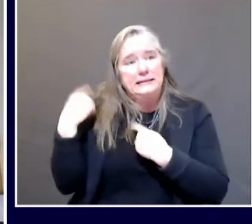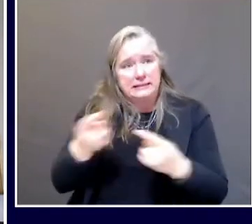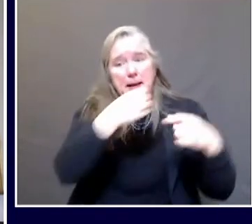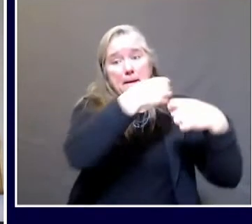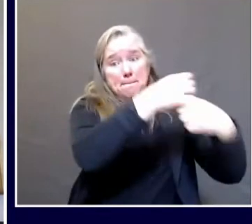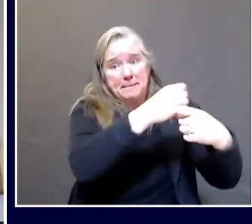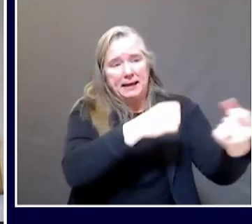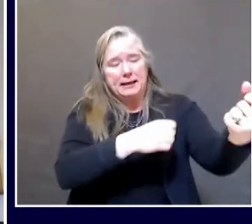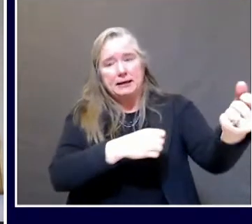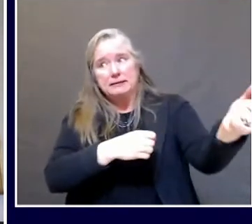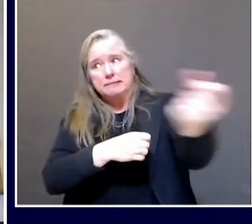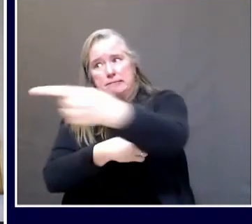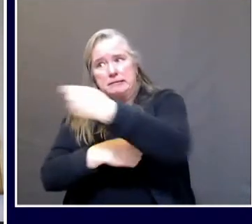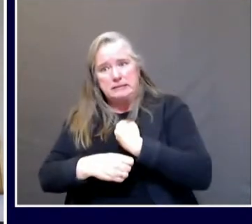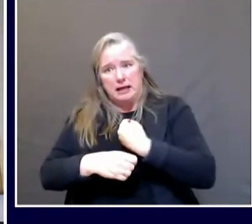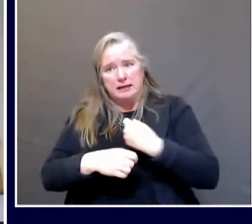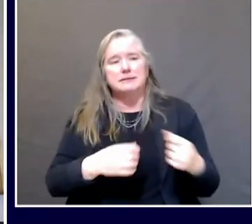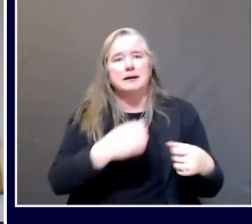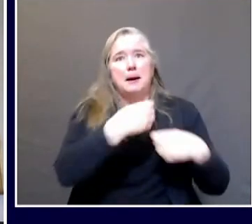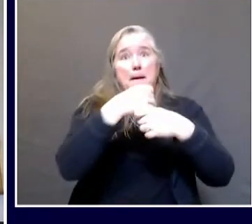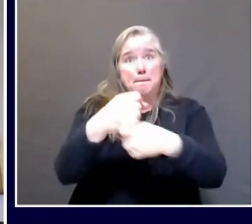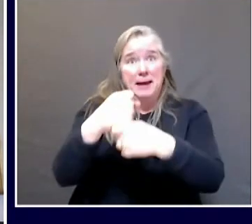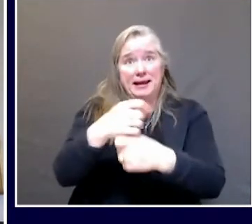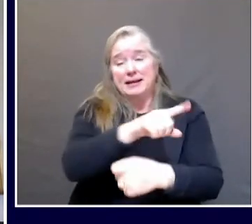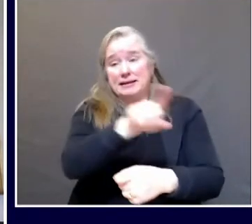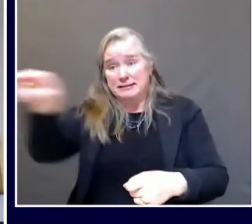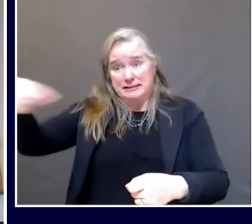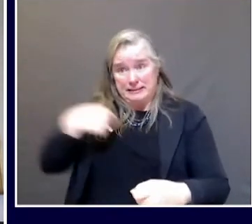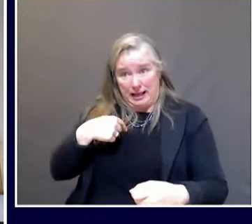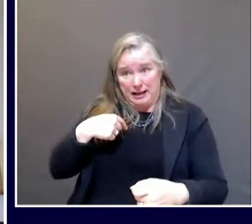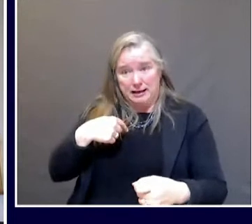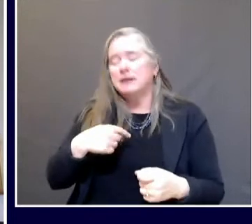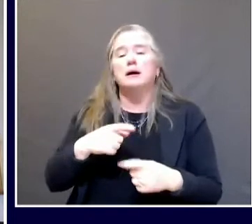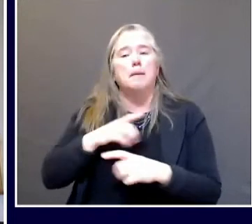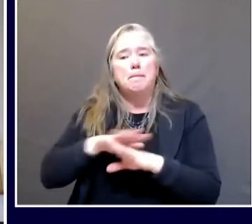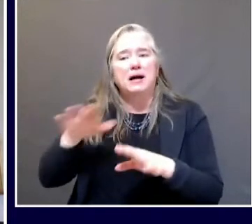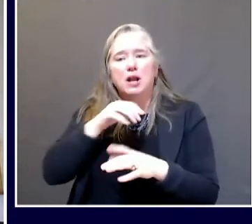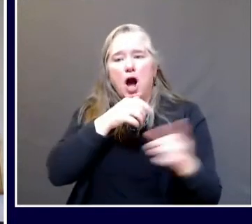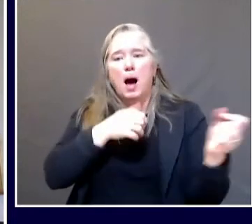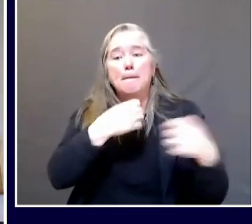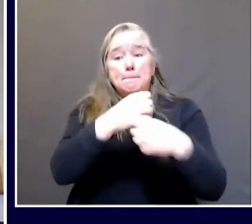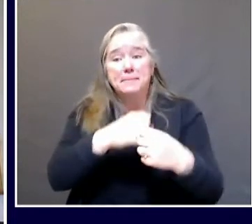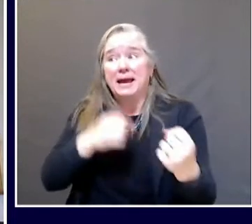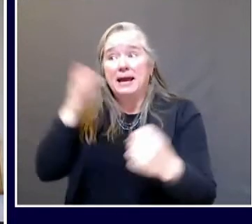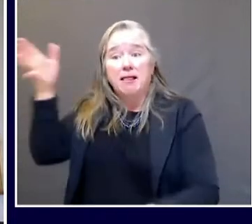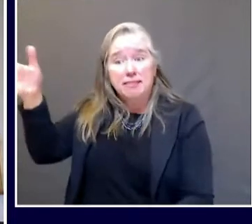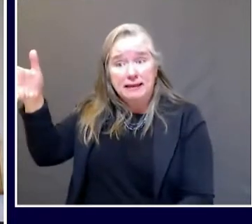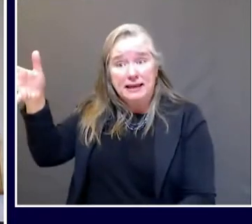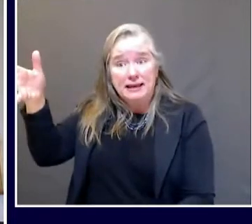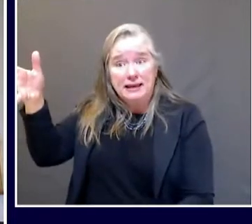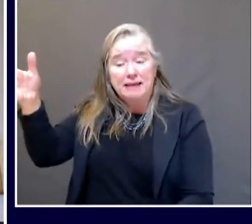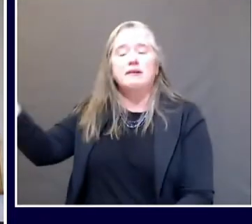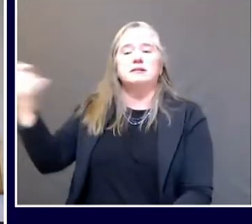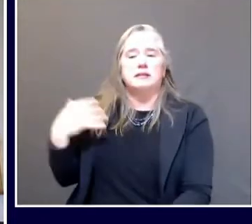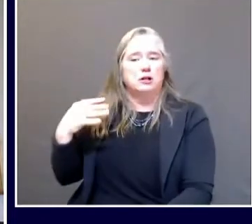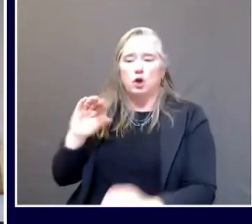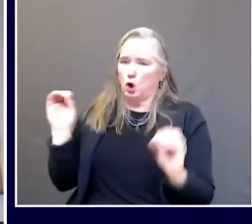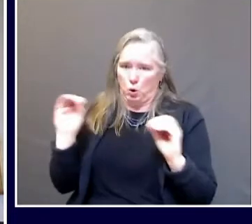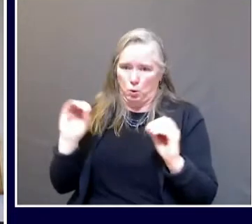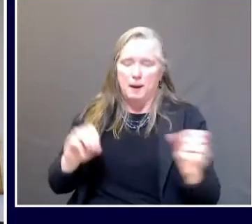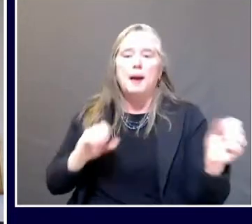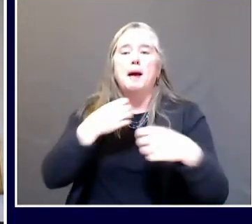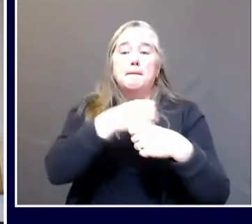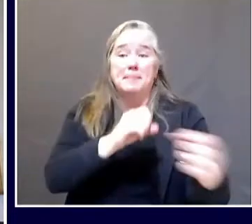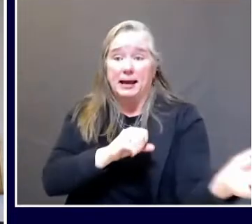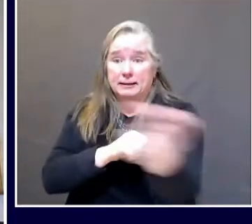any fashion. So I just want to put everyone's mind at ease. If you have received your first dose, based on everything we know,